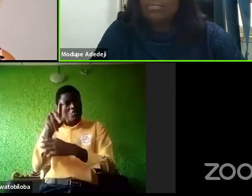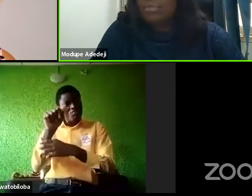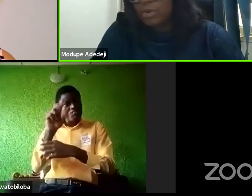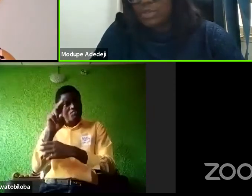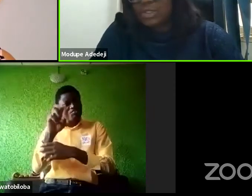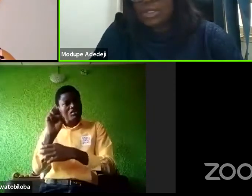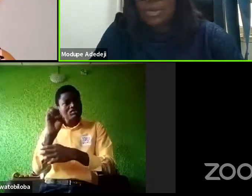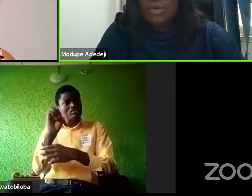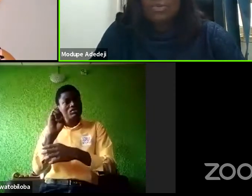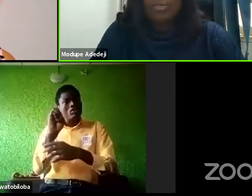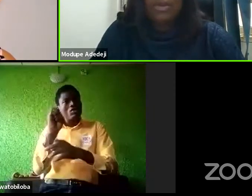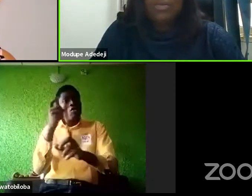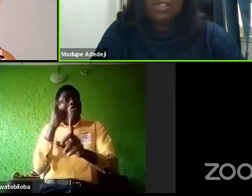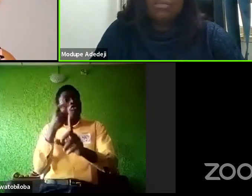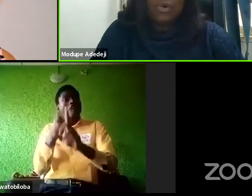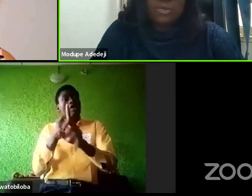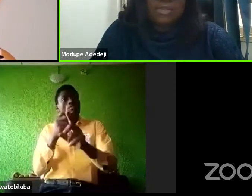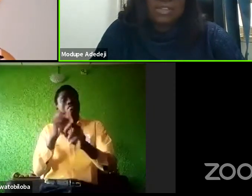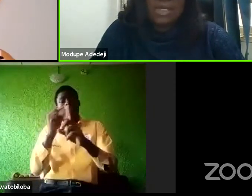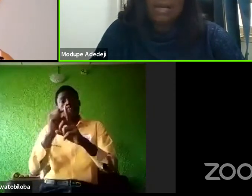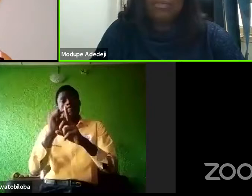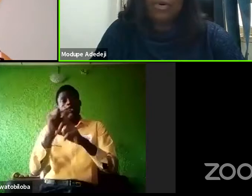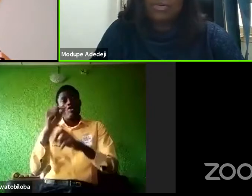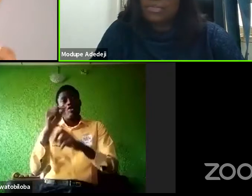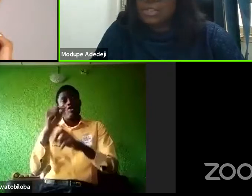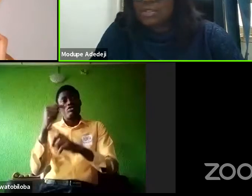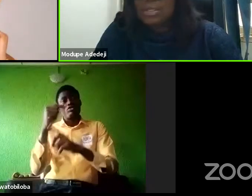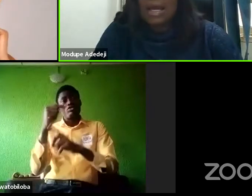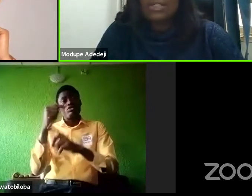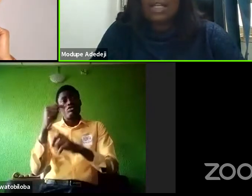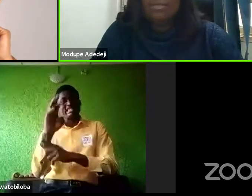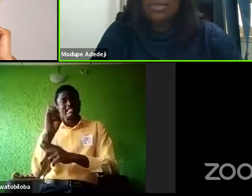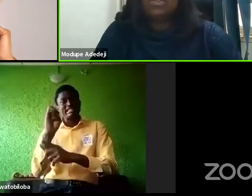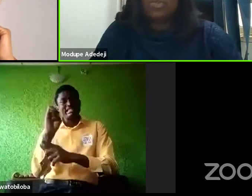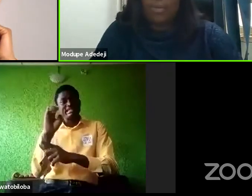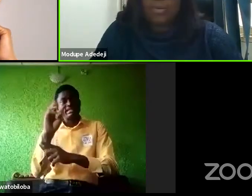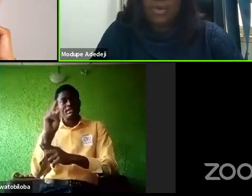meno and pause. So meno means month and pause